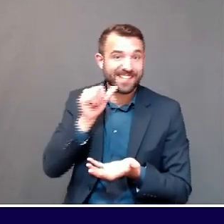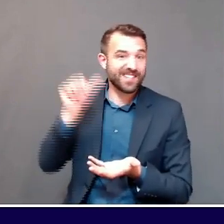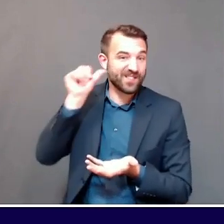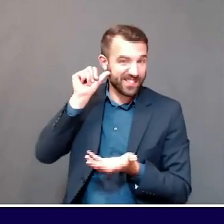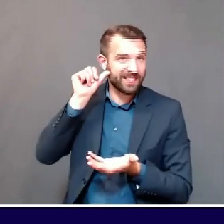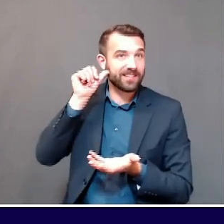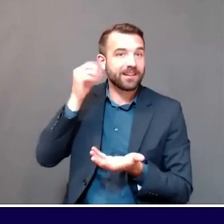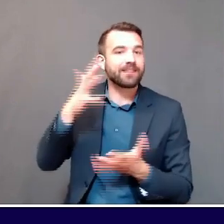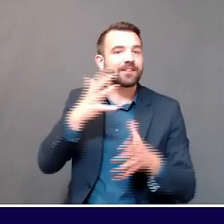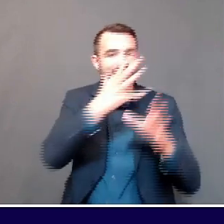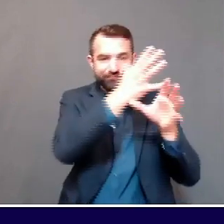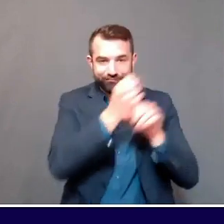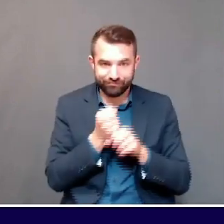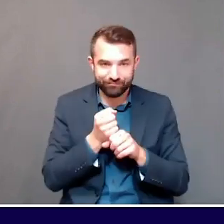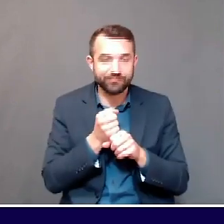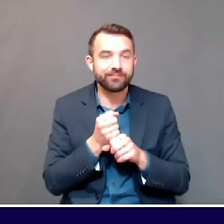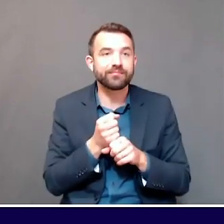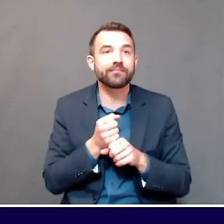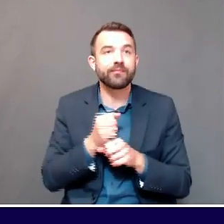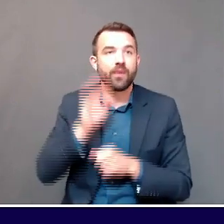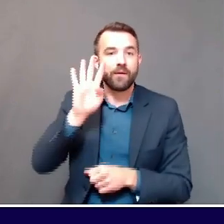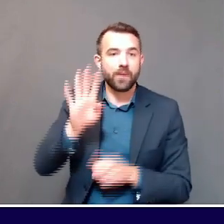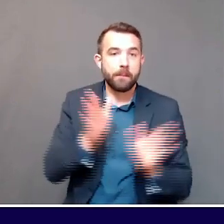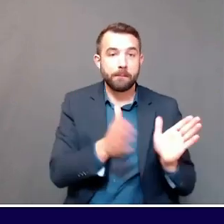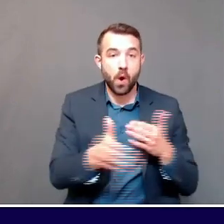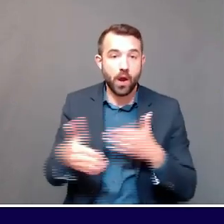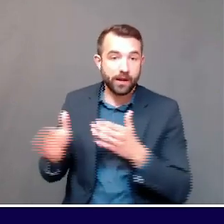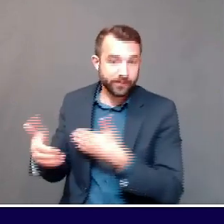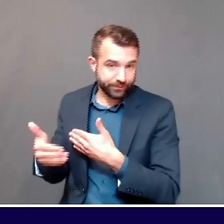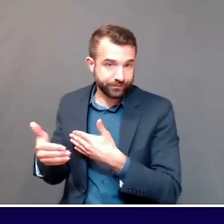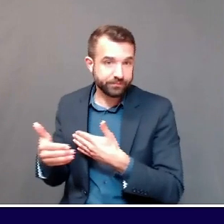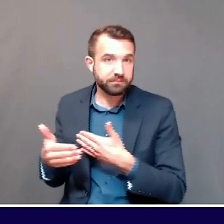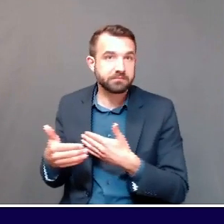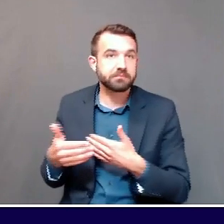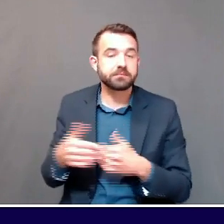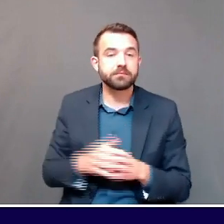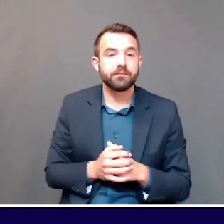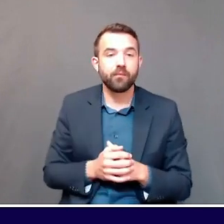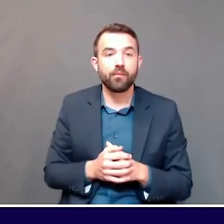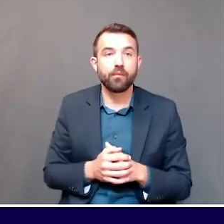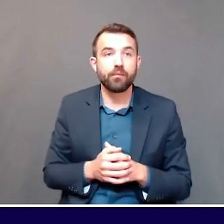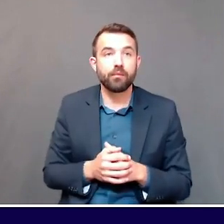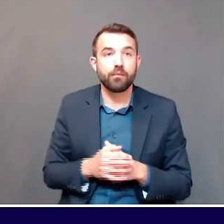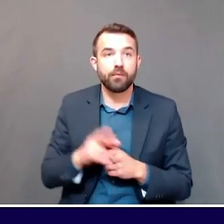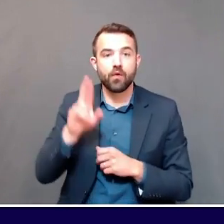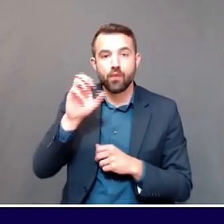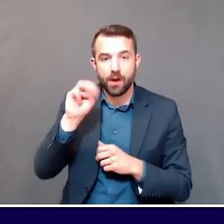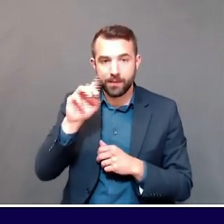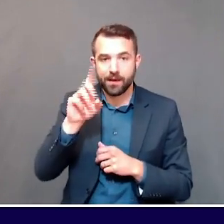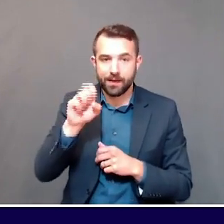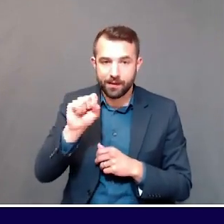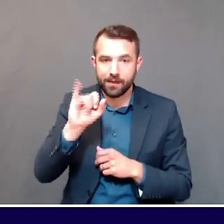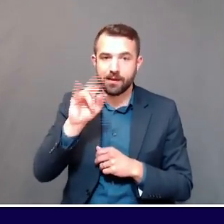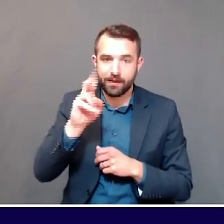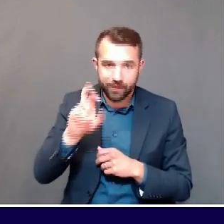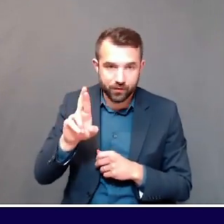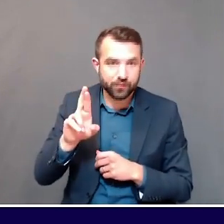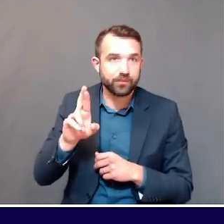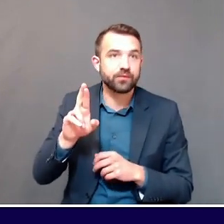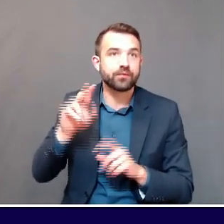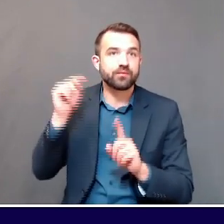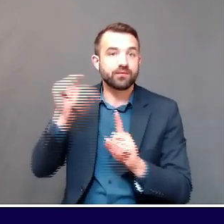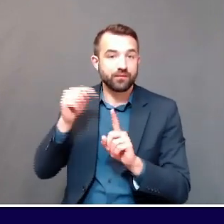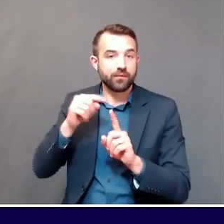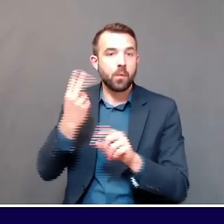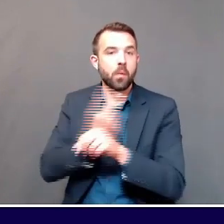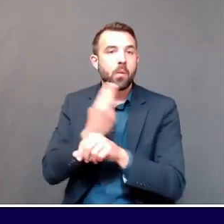did. We received 4 cases of remdesivir. Remdesivir is a drug that, among other things, is used for the